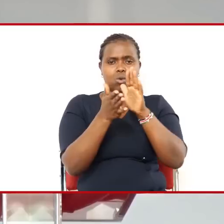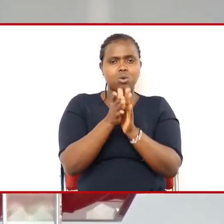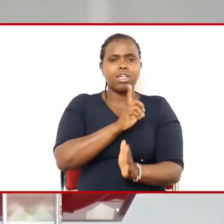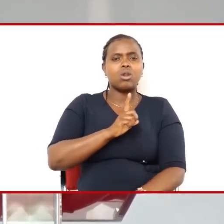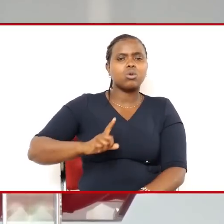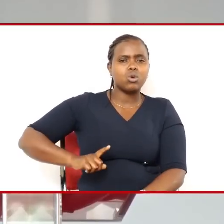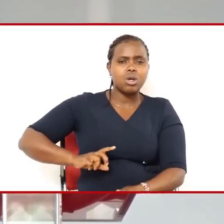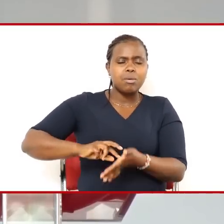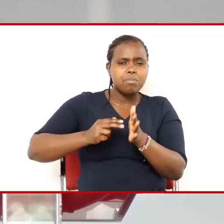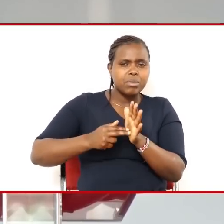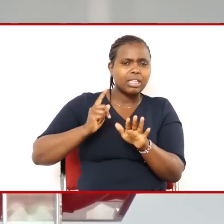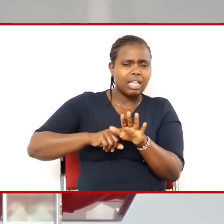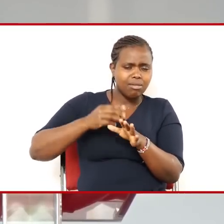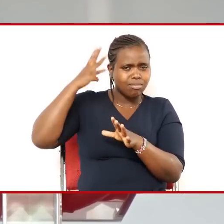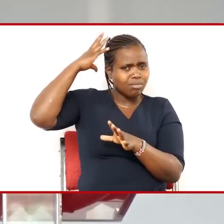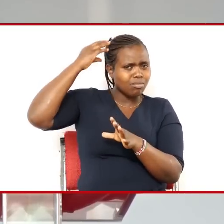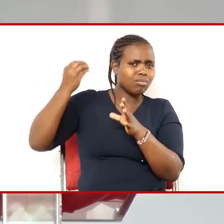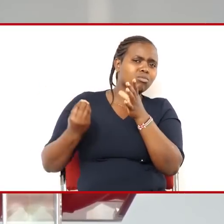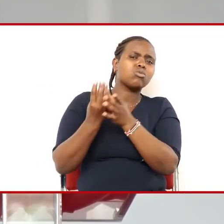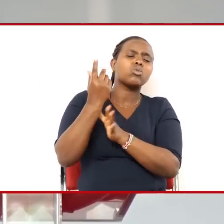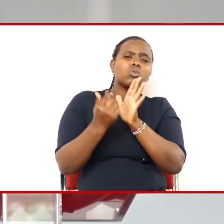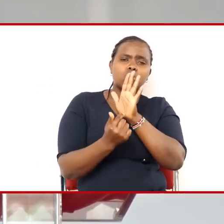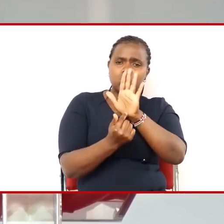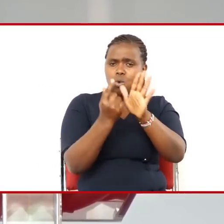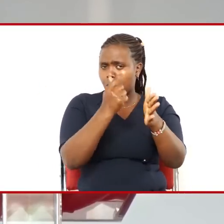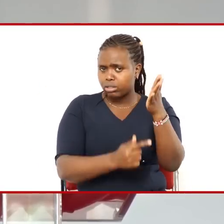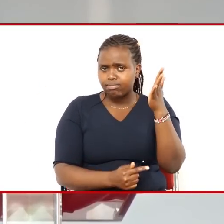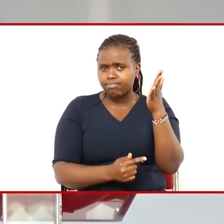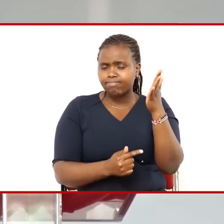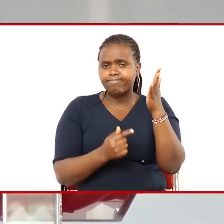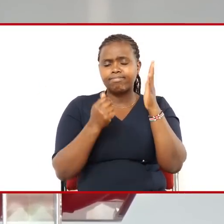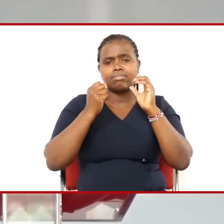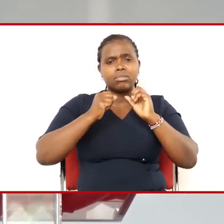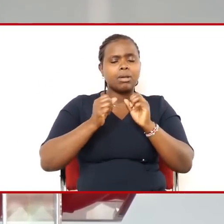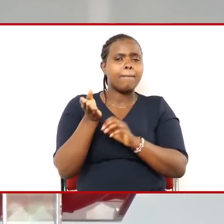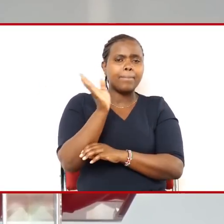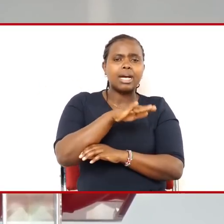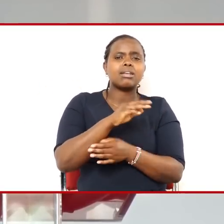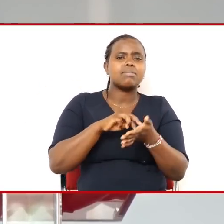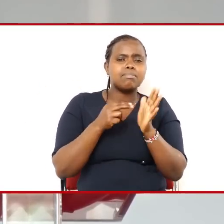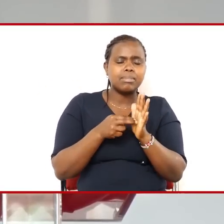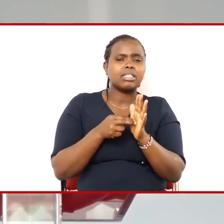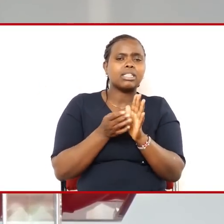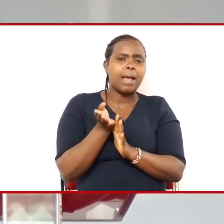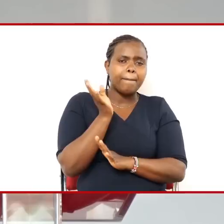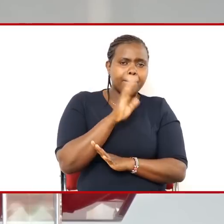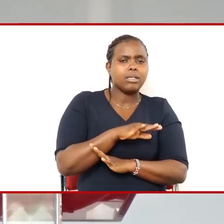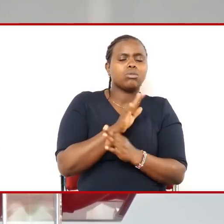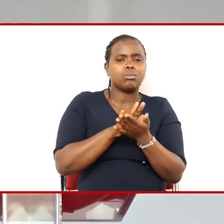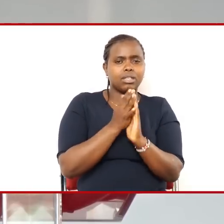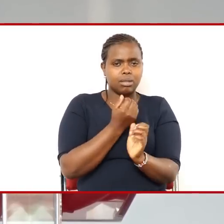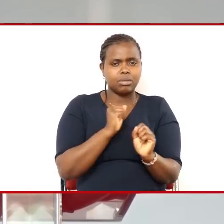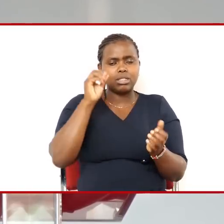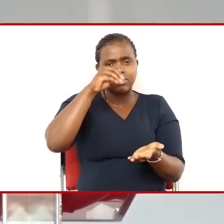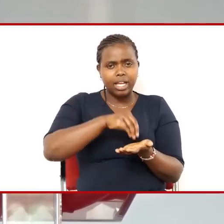Lord. So the growth of his hair was a symbolic of the restoration, was symbolic of the